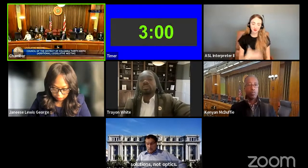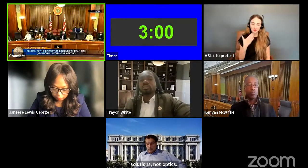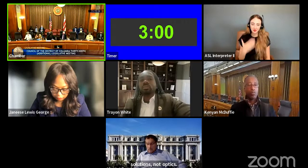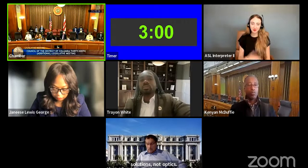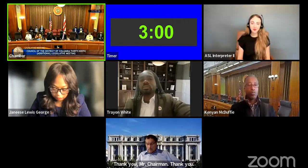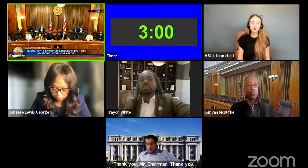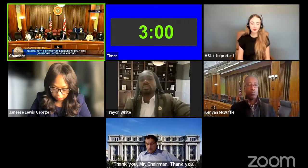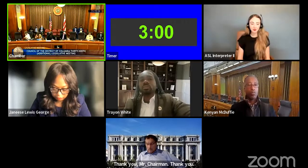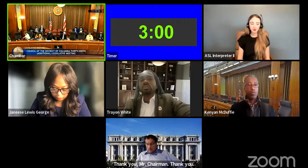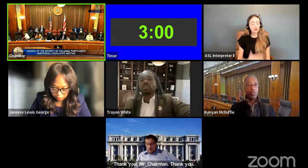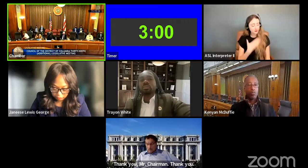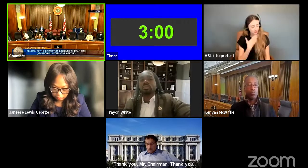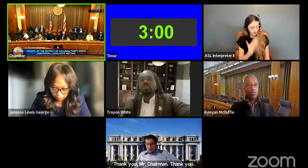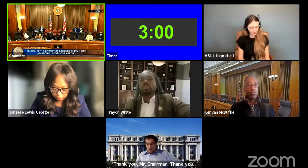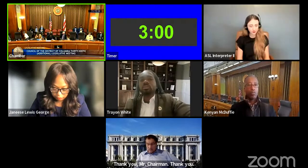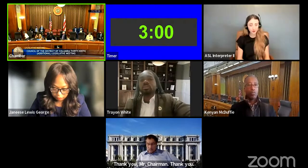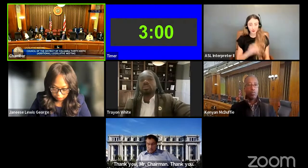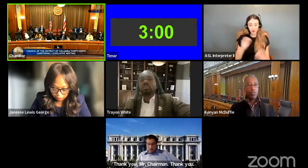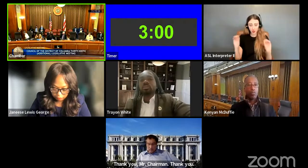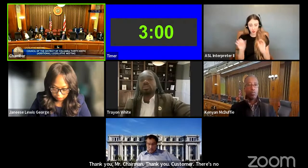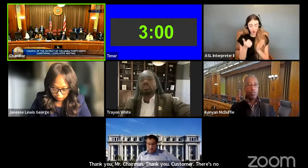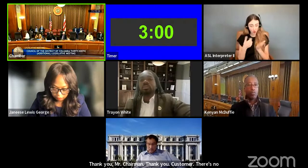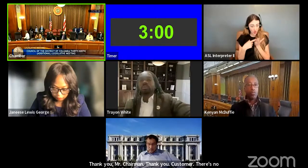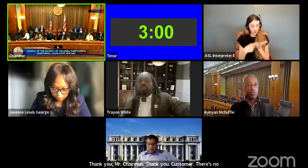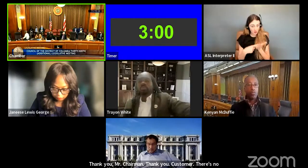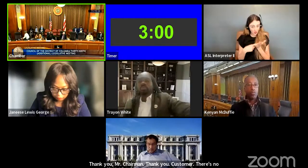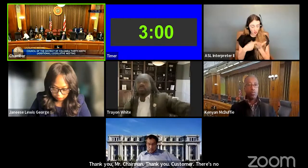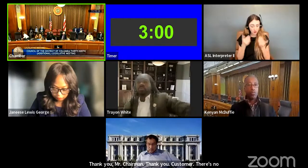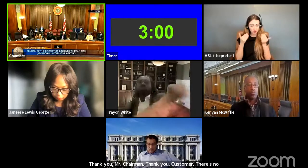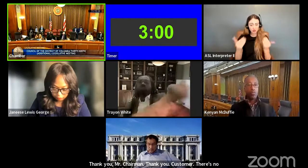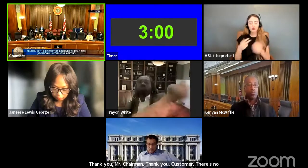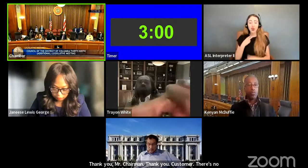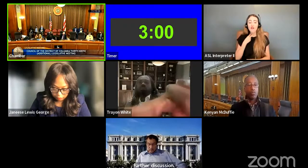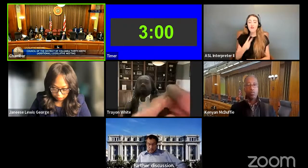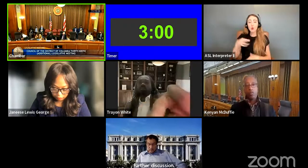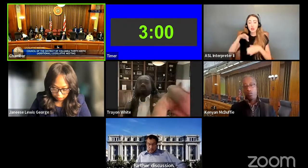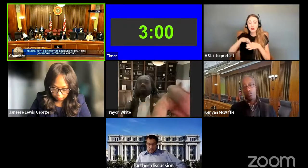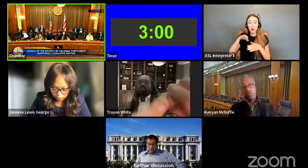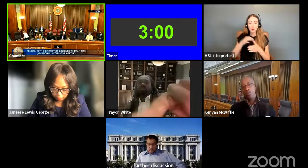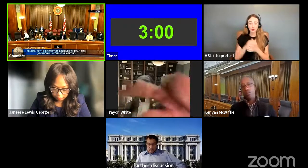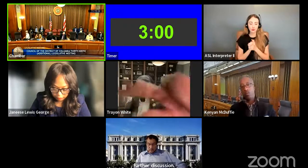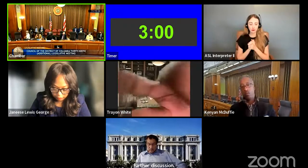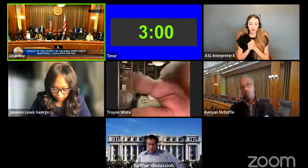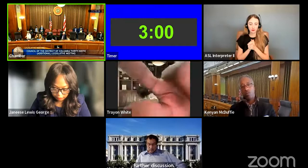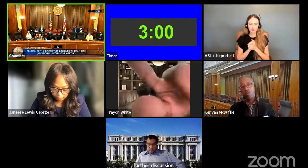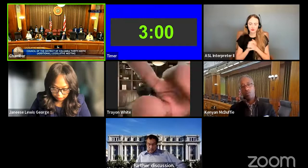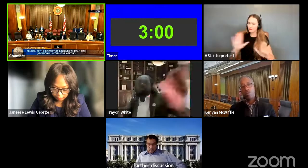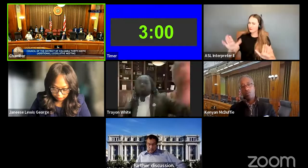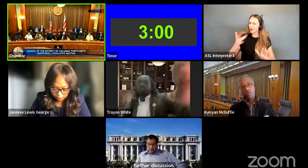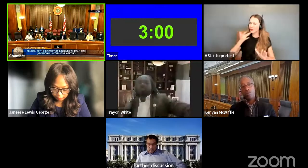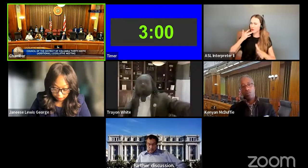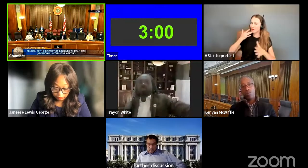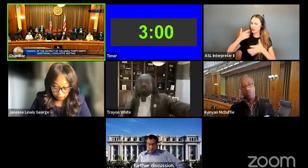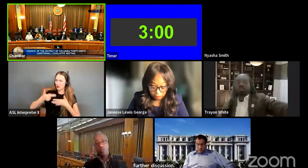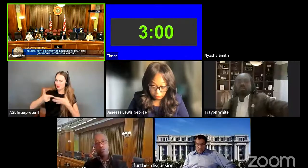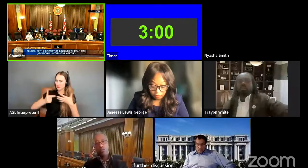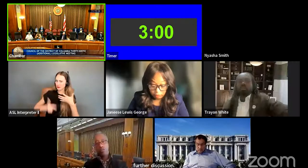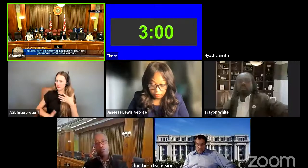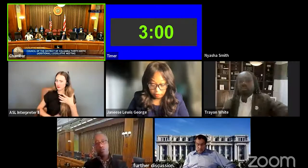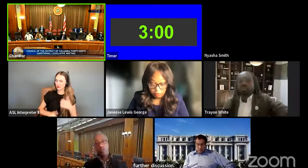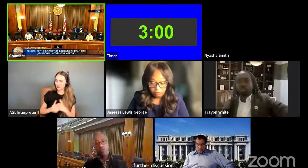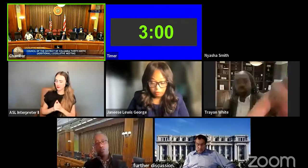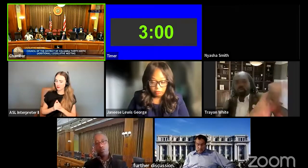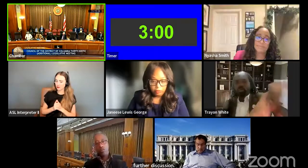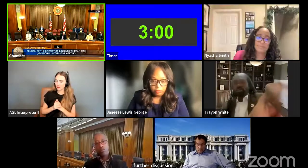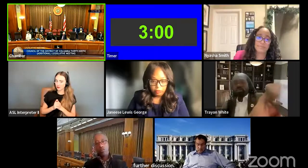Councilmember. There's no further discussion. We'll have a voice vote on this. All We those, have a roll call vote, Mr. Chairman.